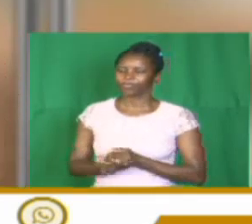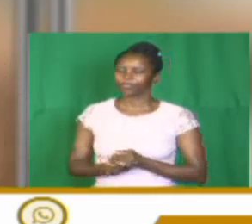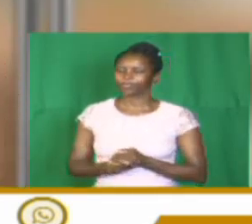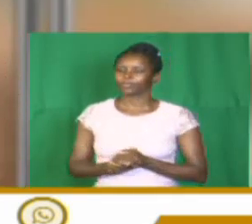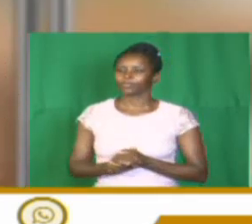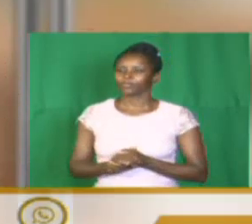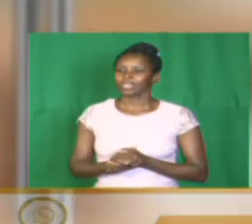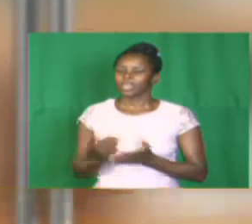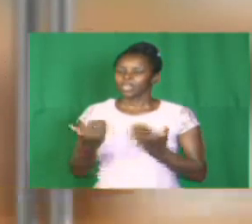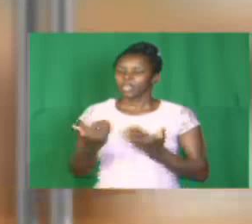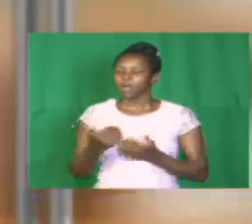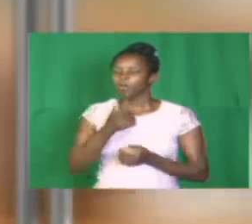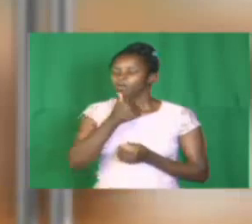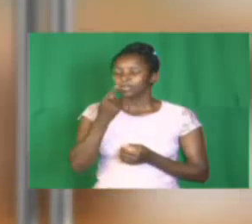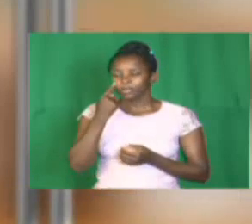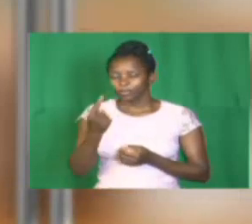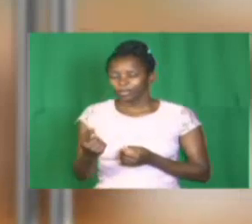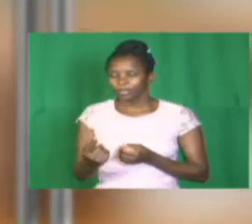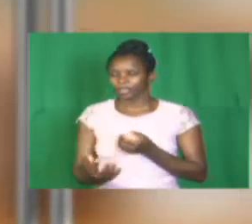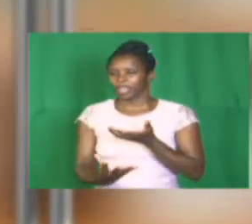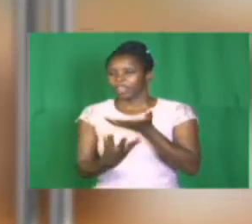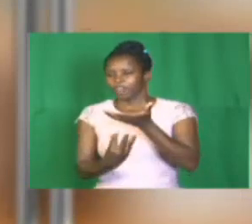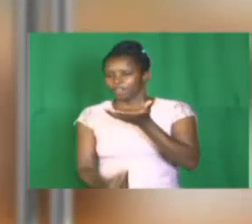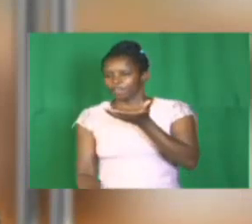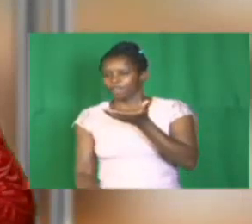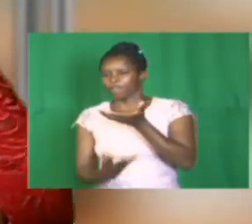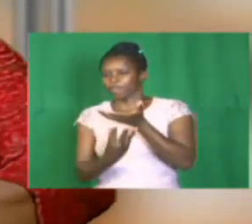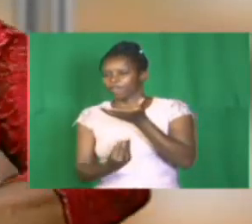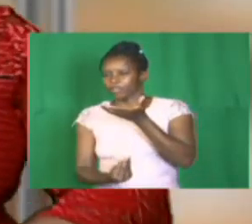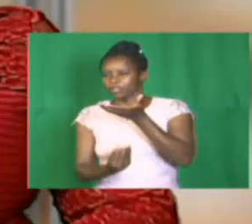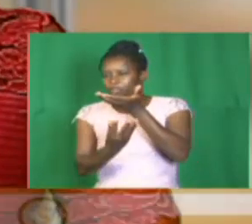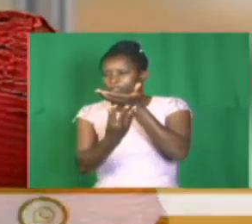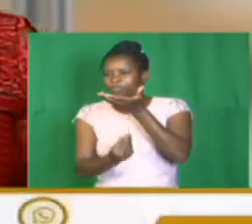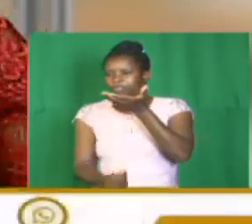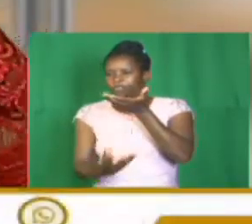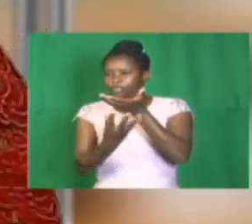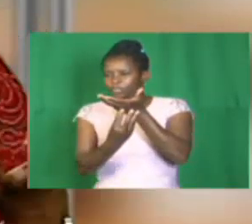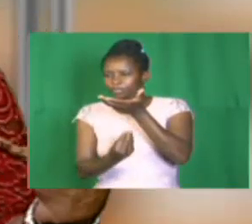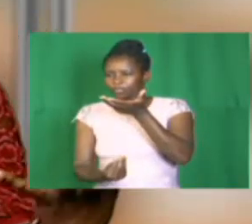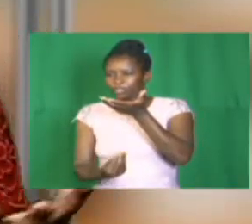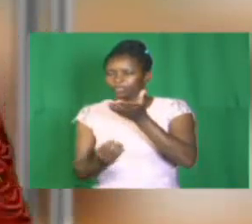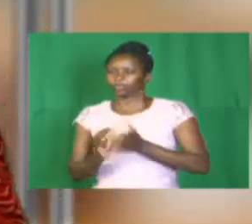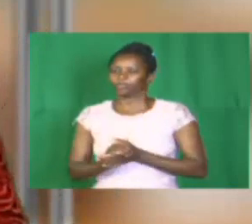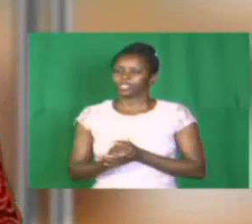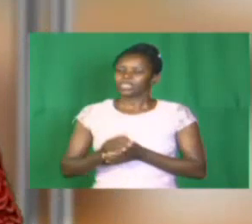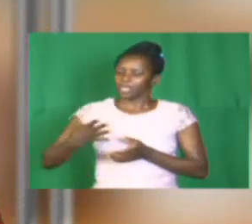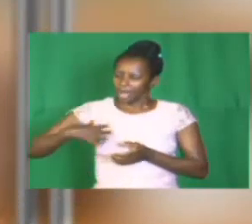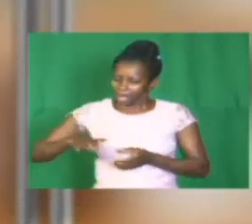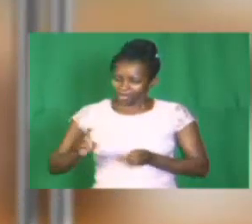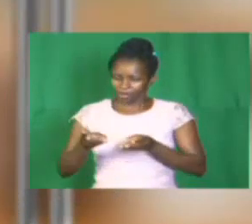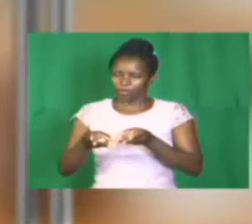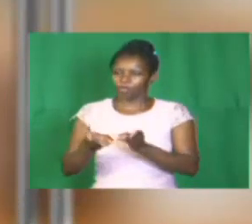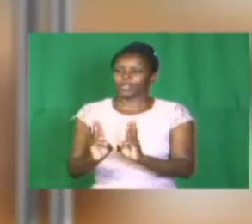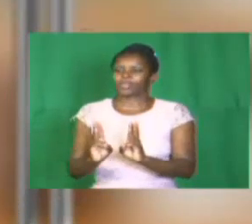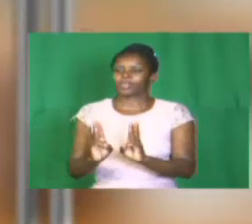at filtration. We are now going to look at filtration. Filtration is another method